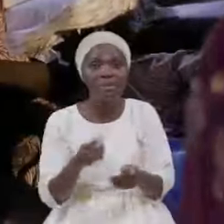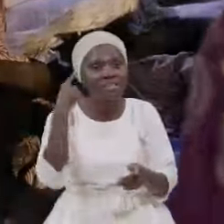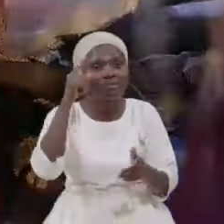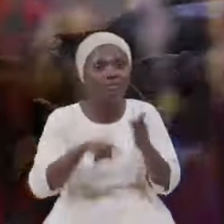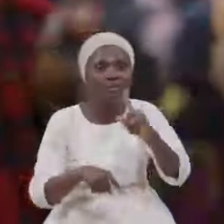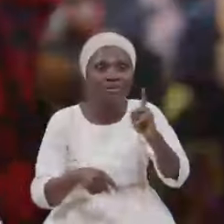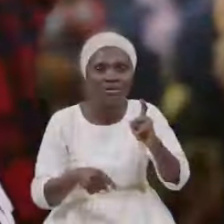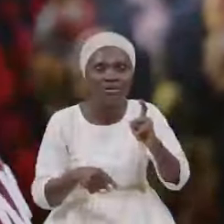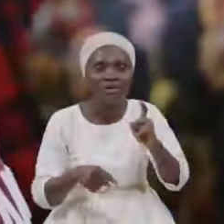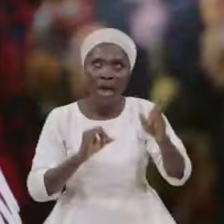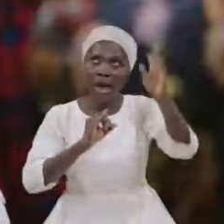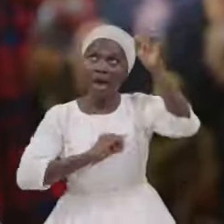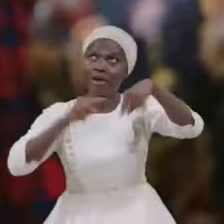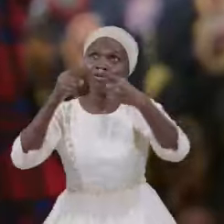place